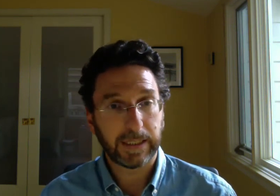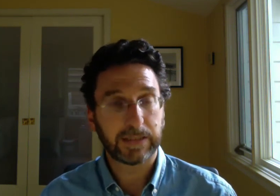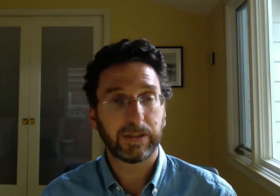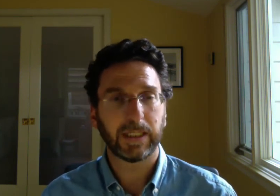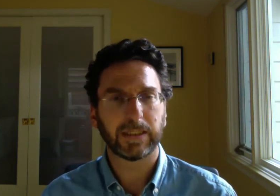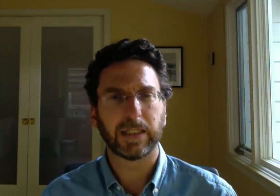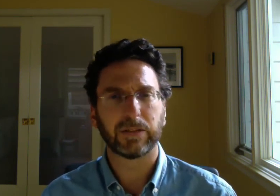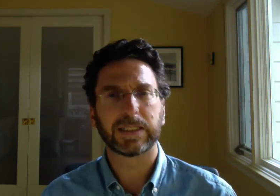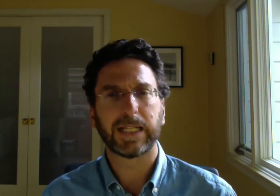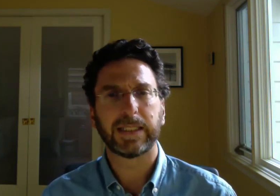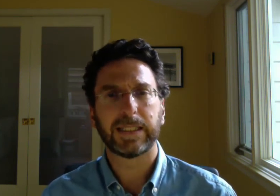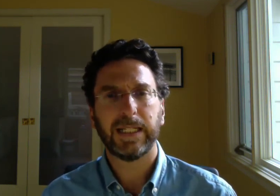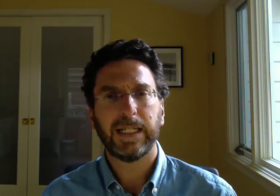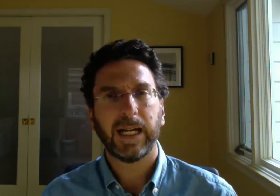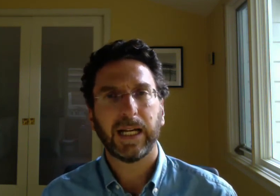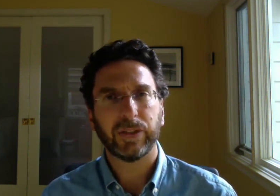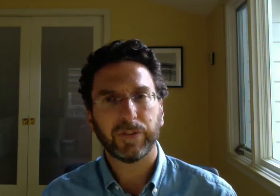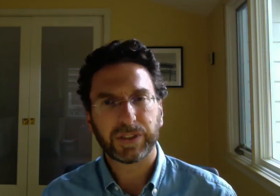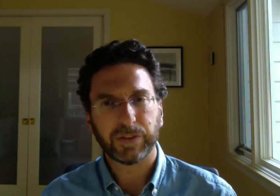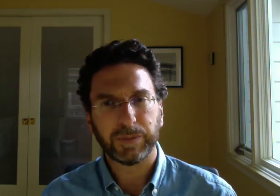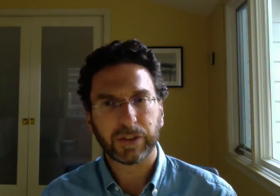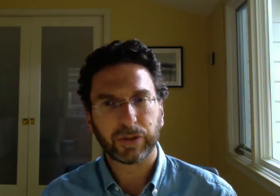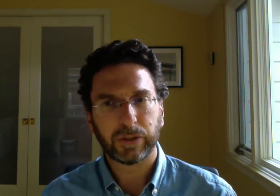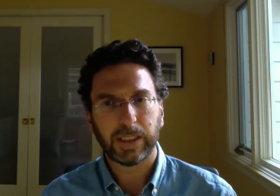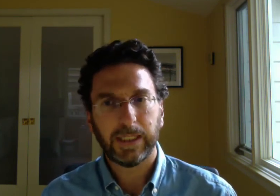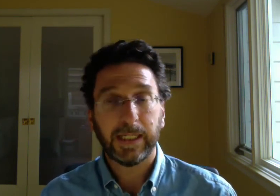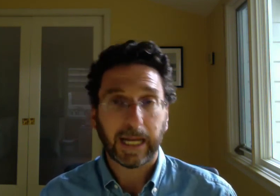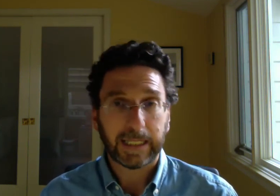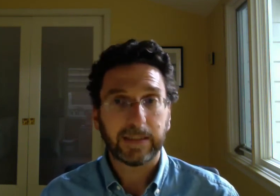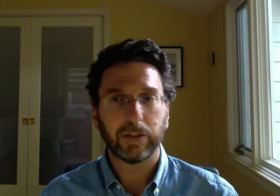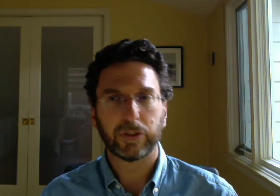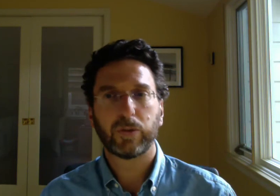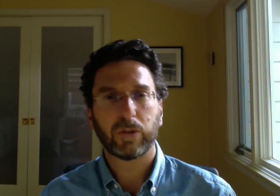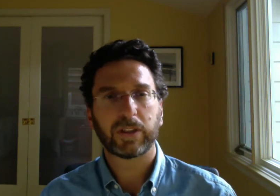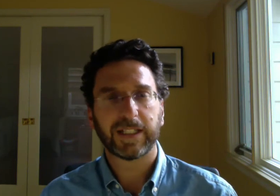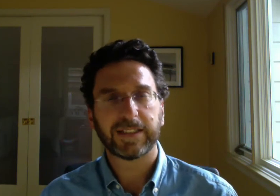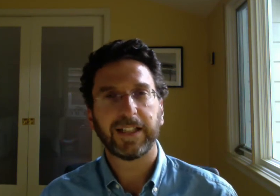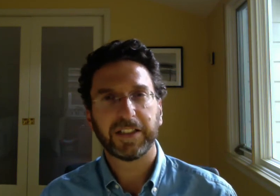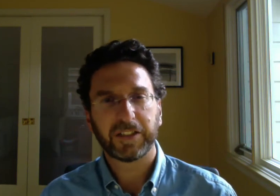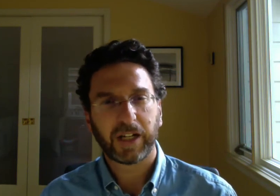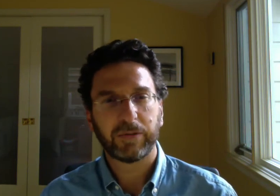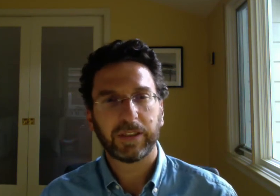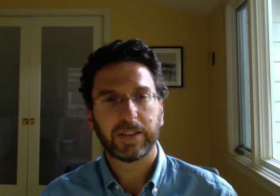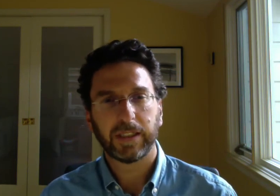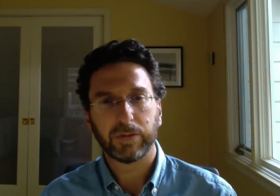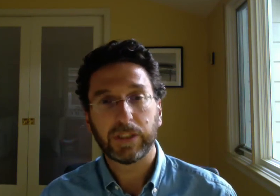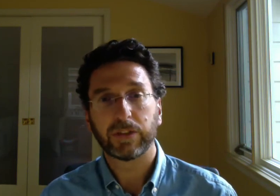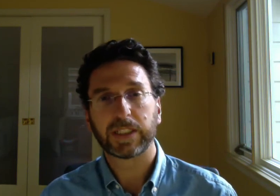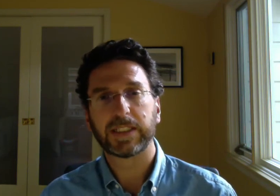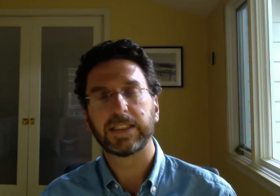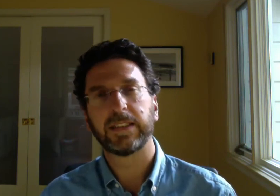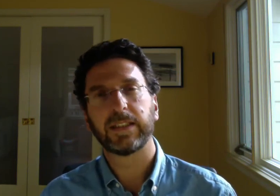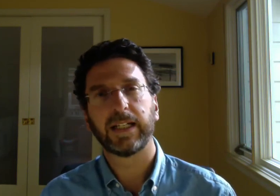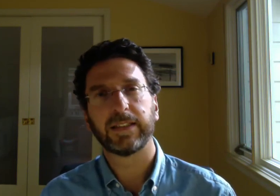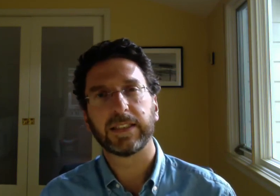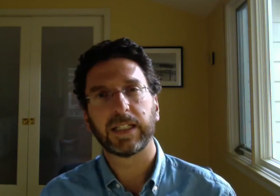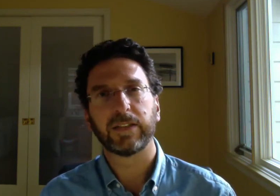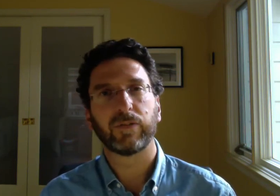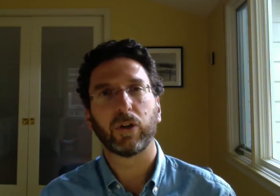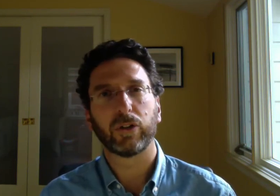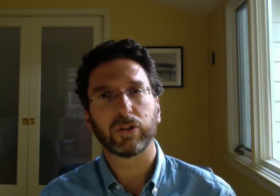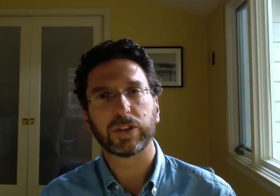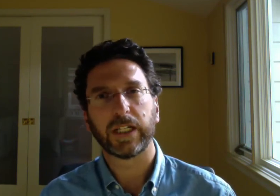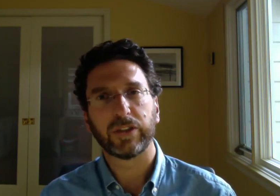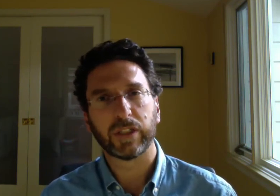studied history and cultural studies at the University of Minnesota, and he also worked as an undergraduate research assistant at the